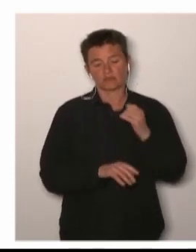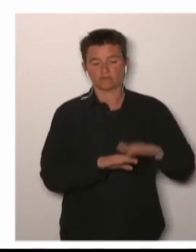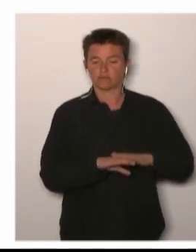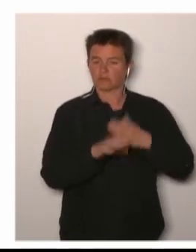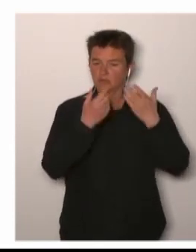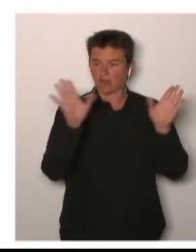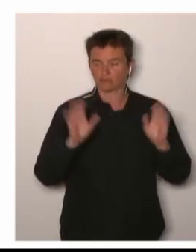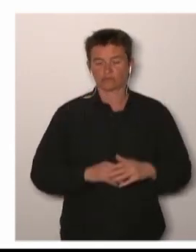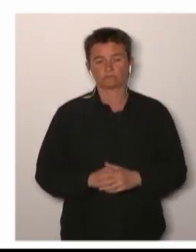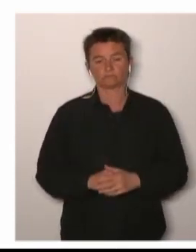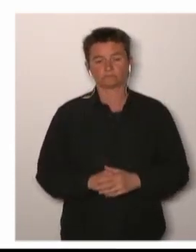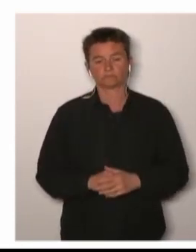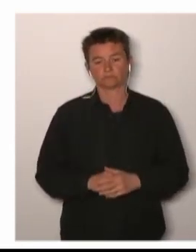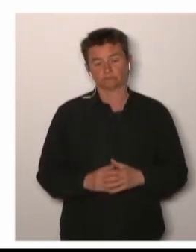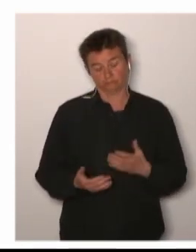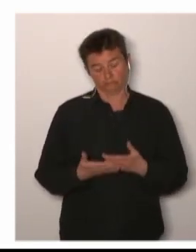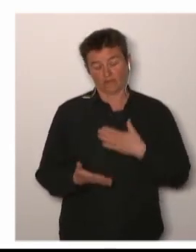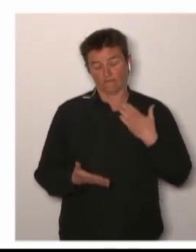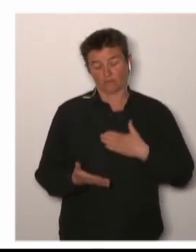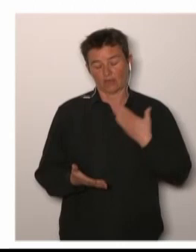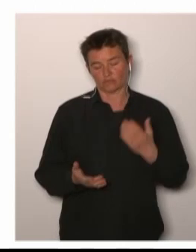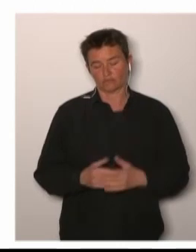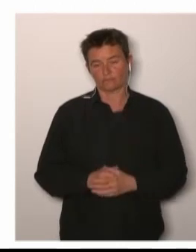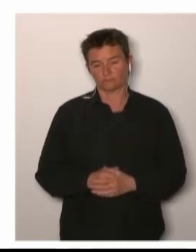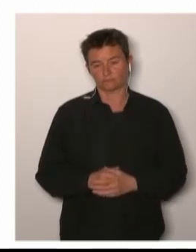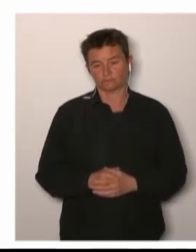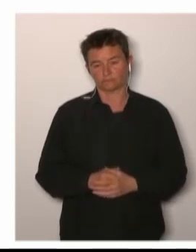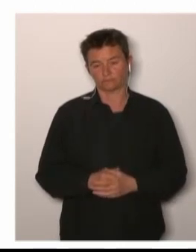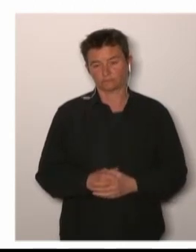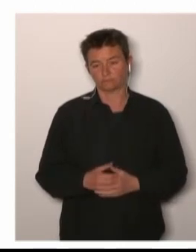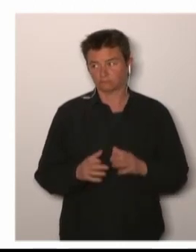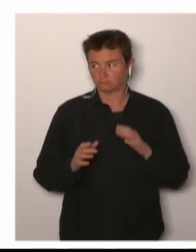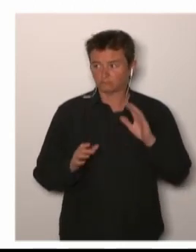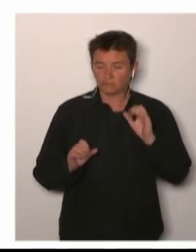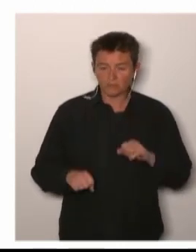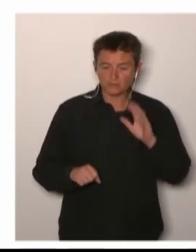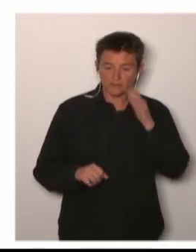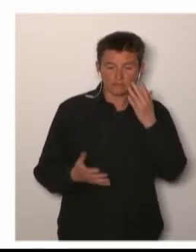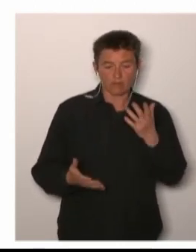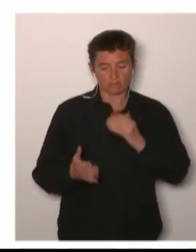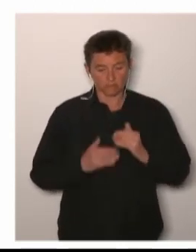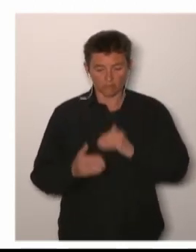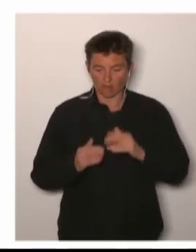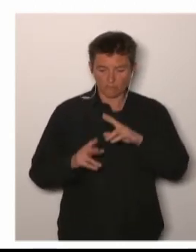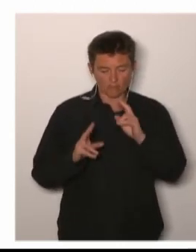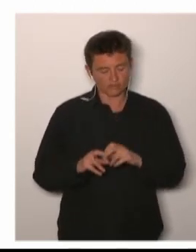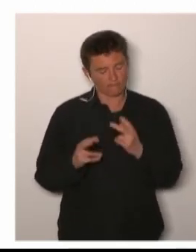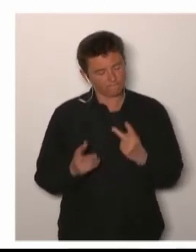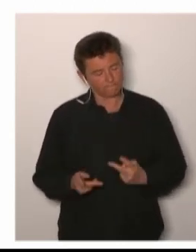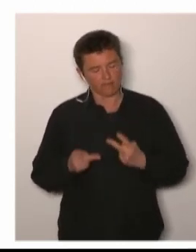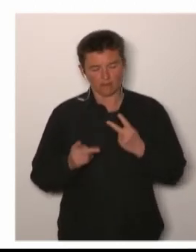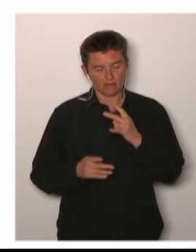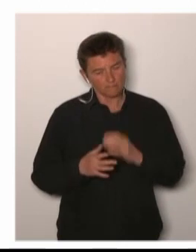And I think that's an advantage of making sure that the research program has a maximum value in the shortest possible time, because the